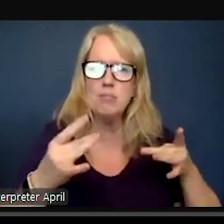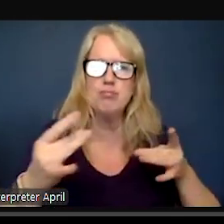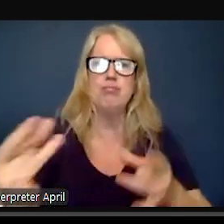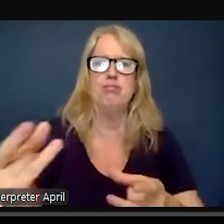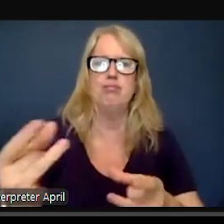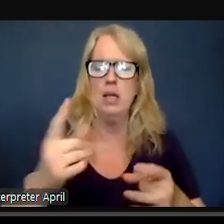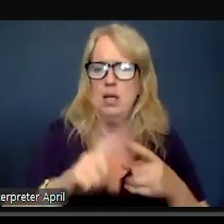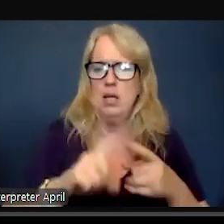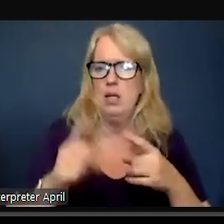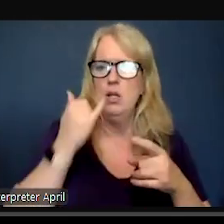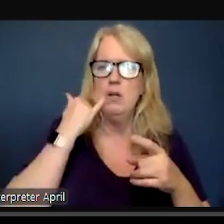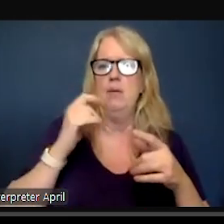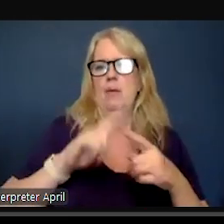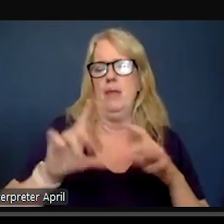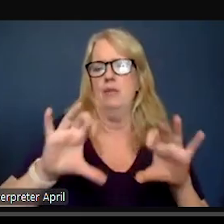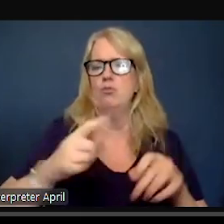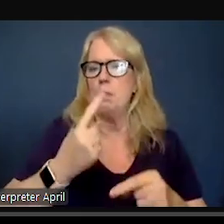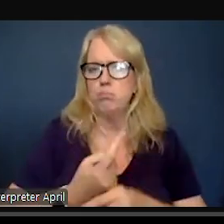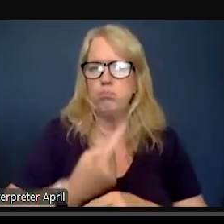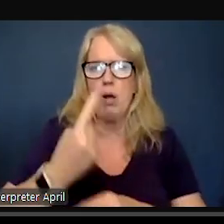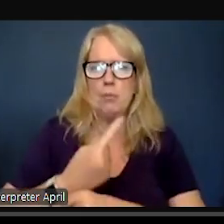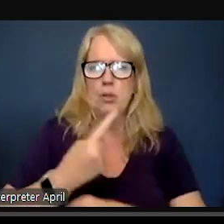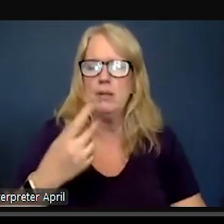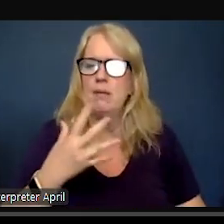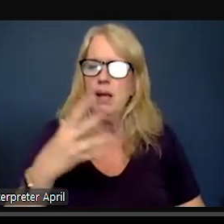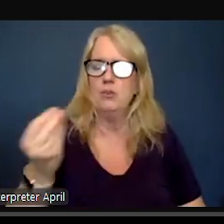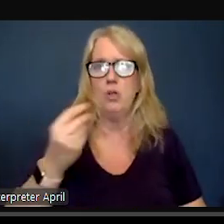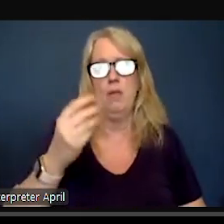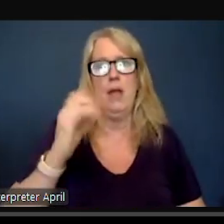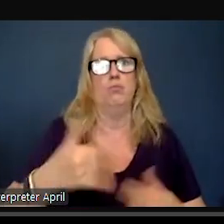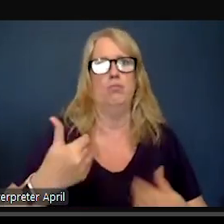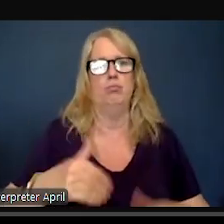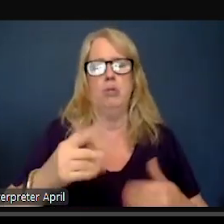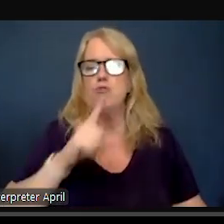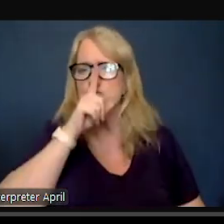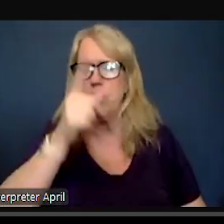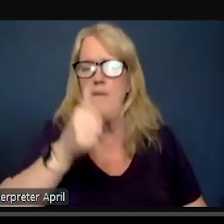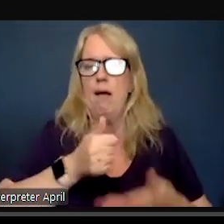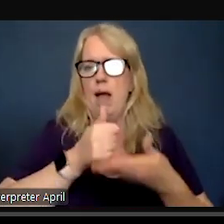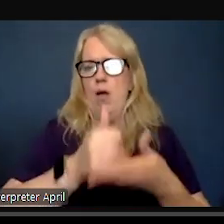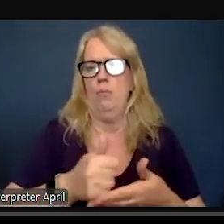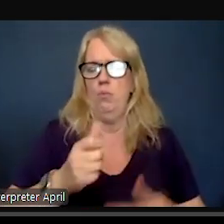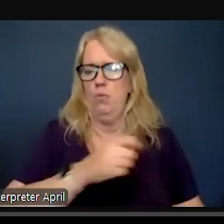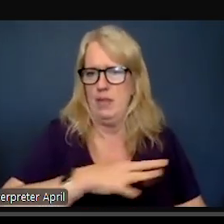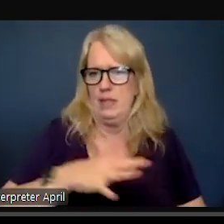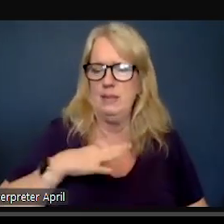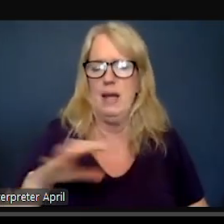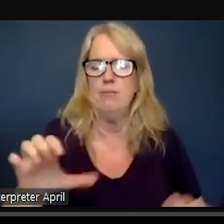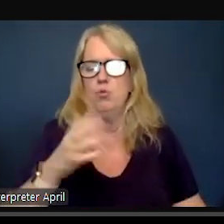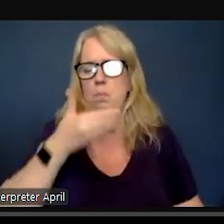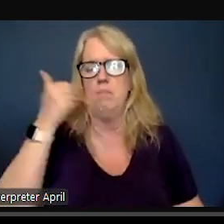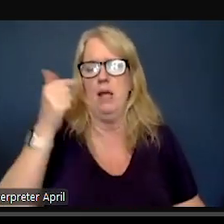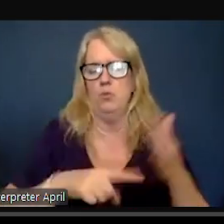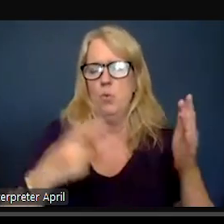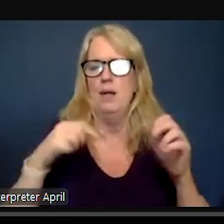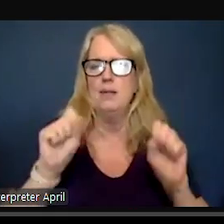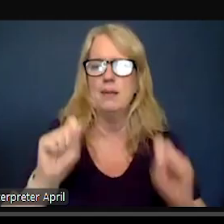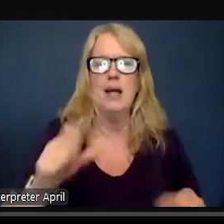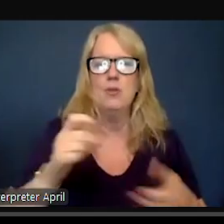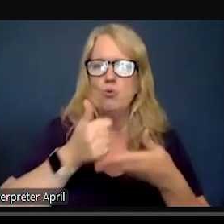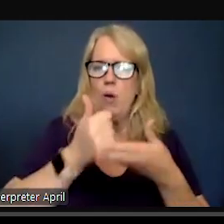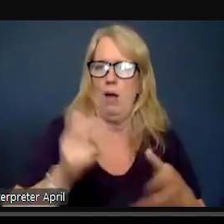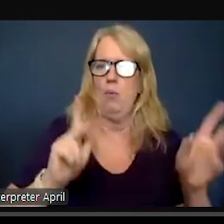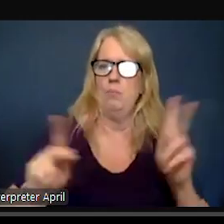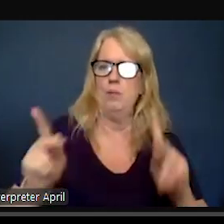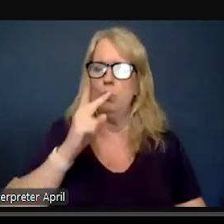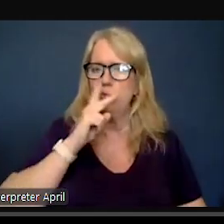at the forefront so those are done properly. So that's really been helpful, I think, in preparing our staff to do the best we can on our end to help people see